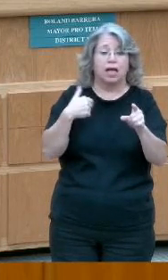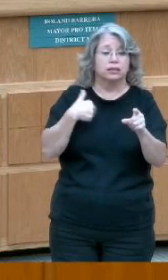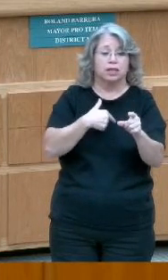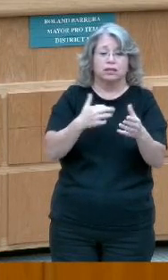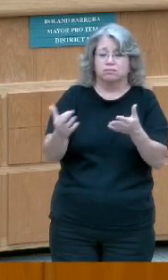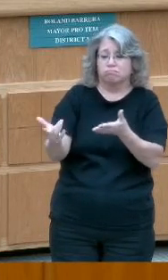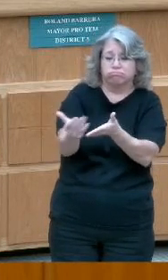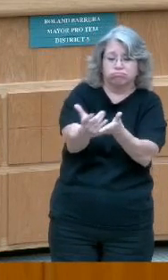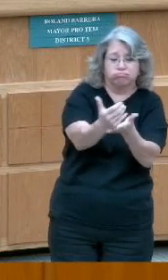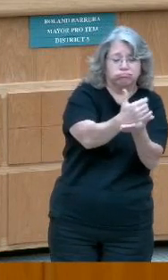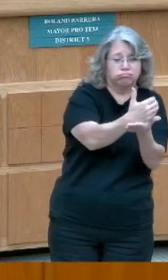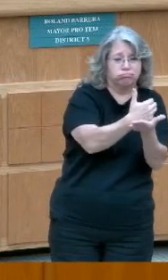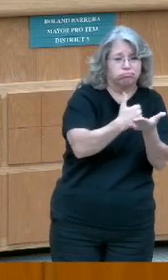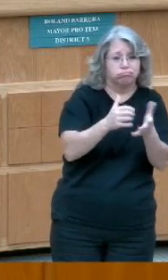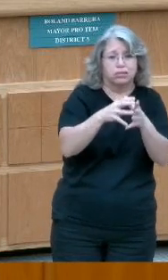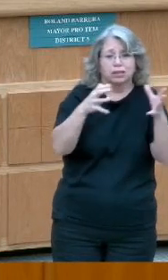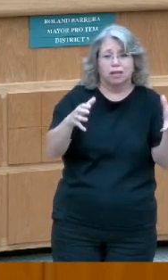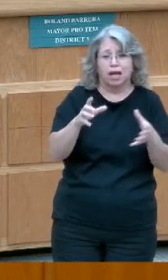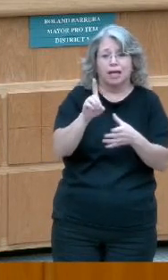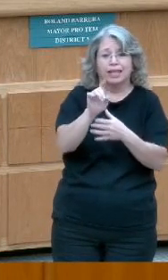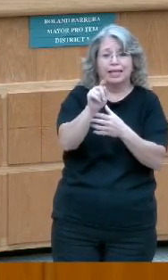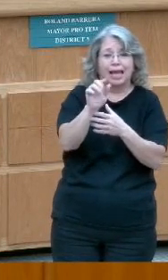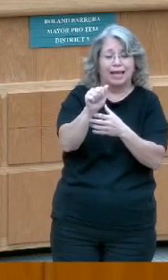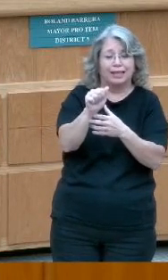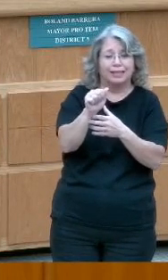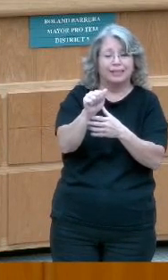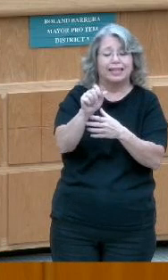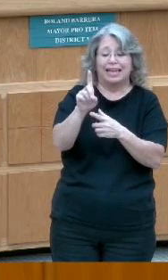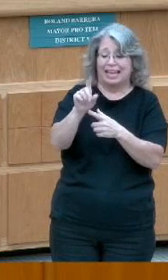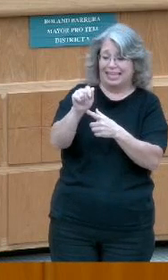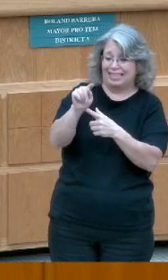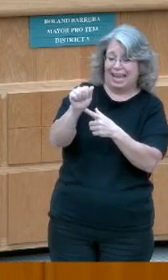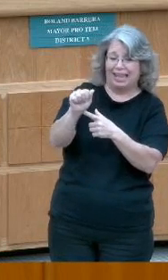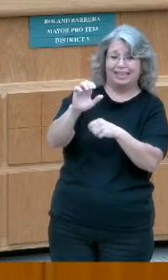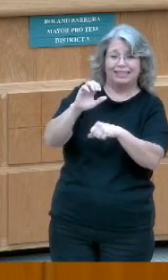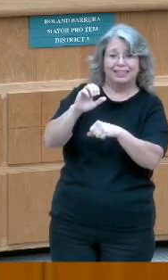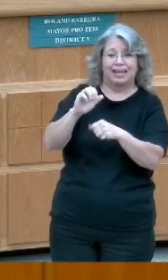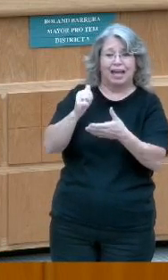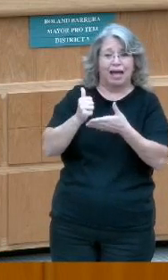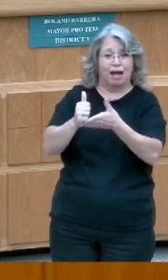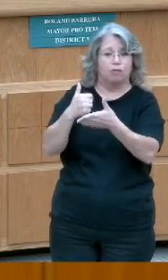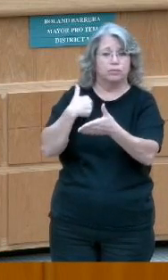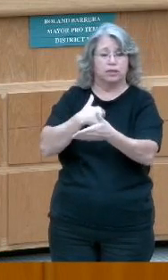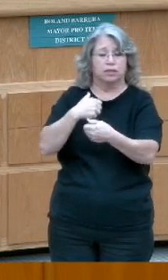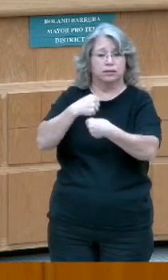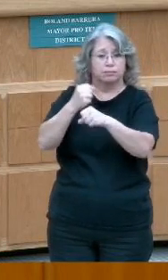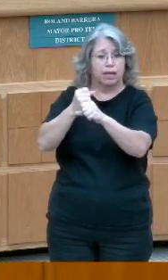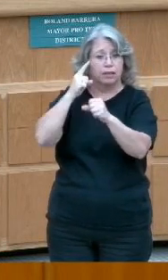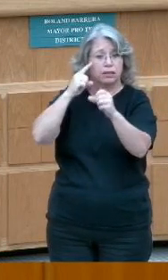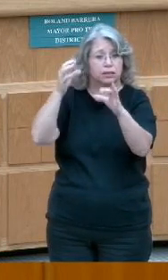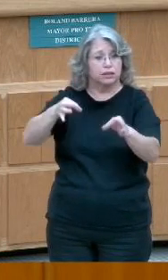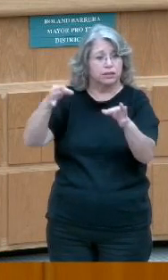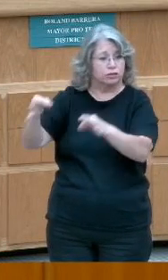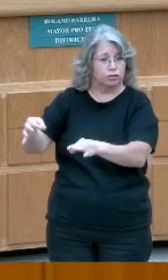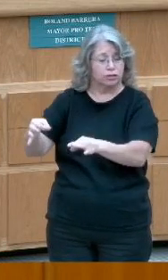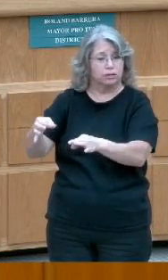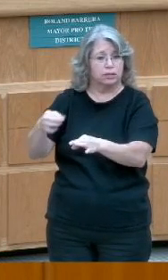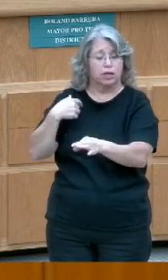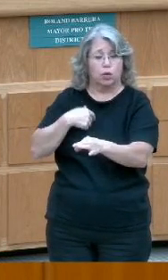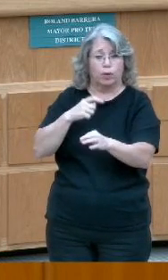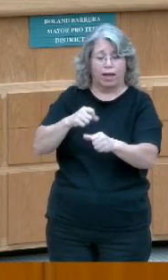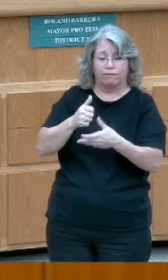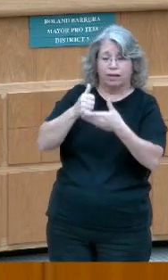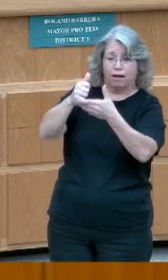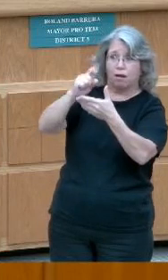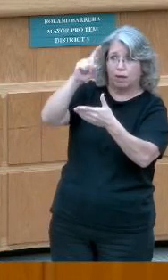mentioned earlier that data drives decision-making, and our governor has set a goal, and we must help him by meeting that goal. So by